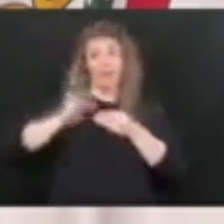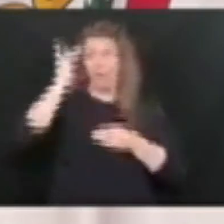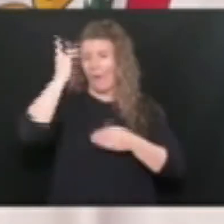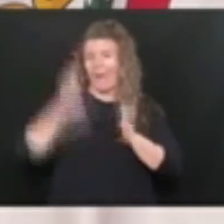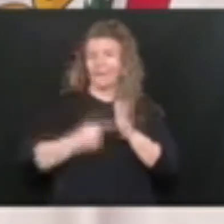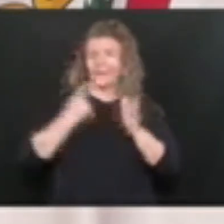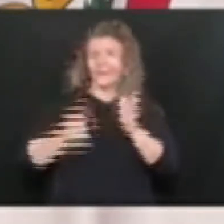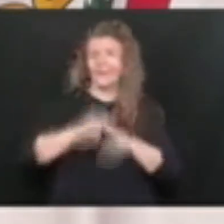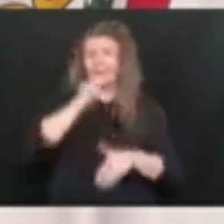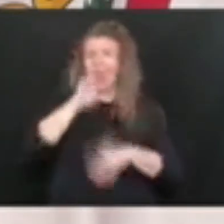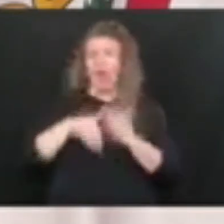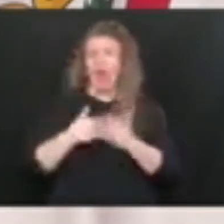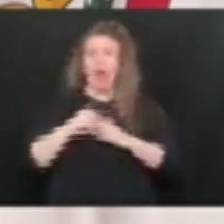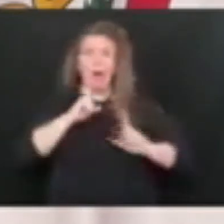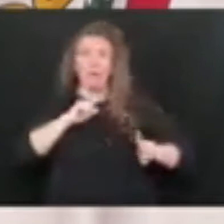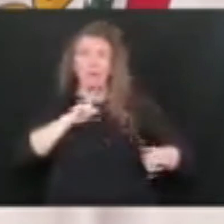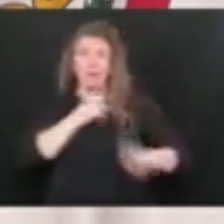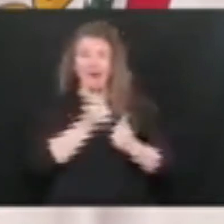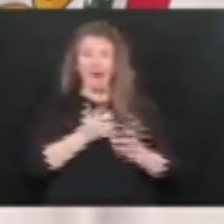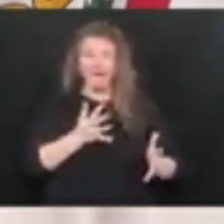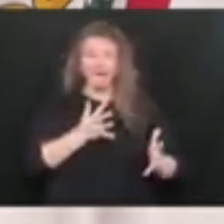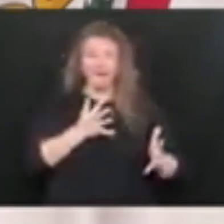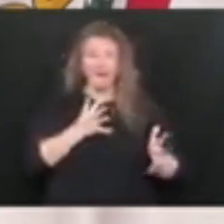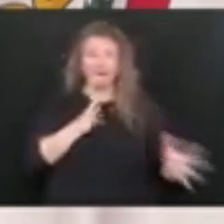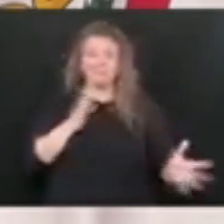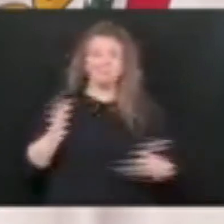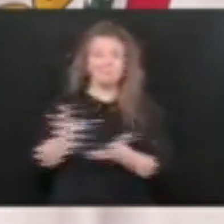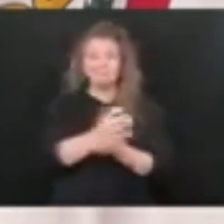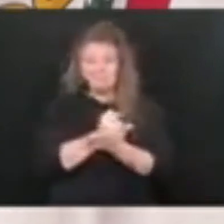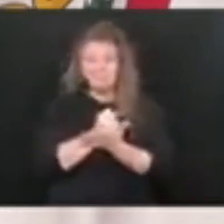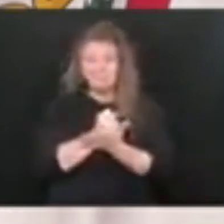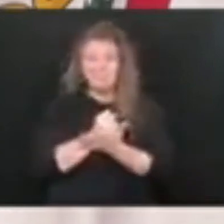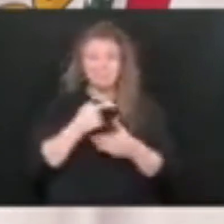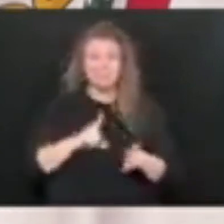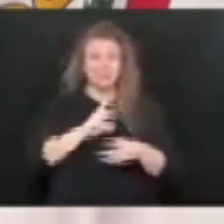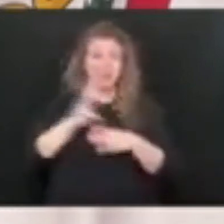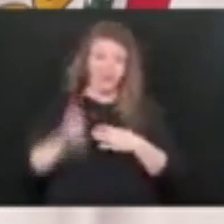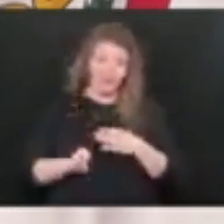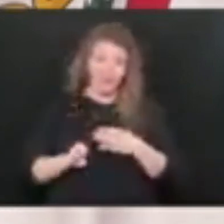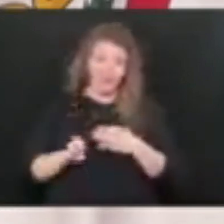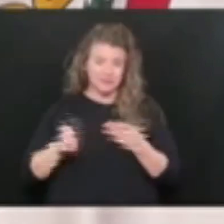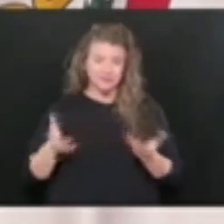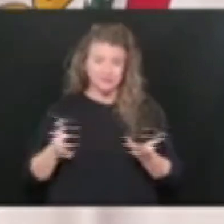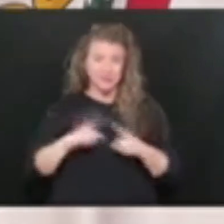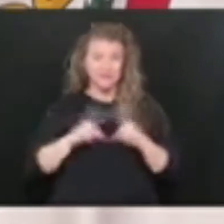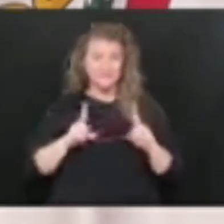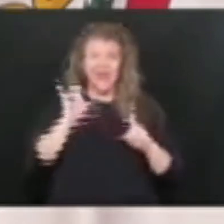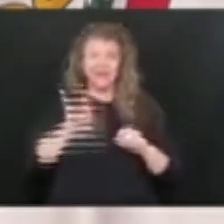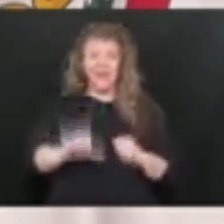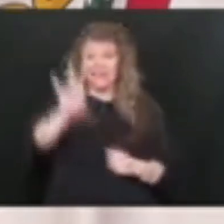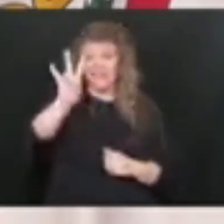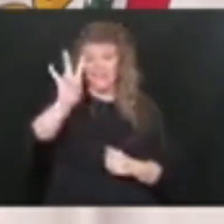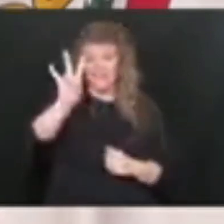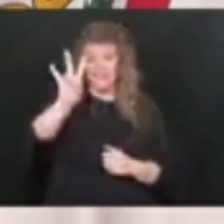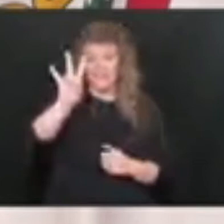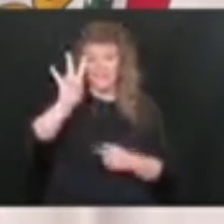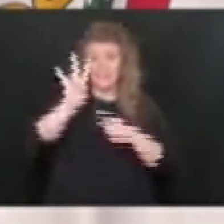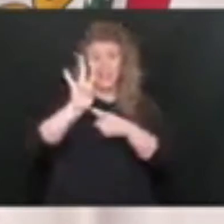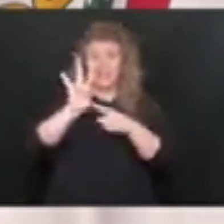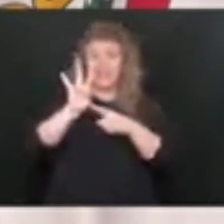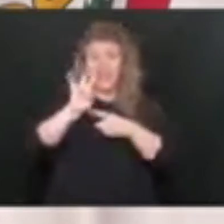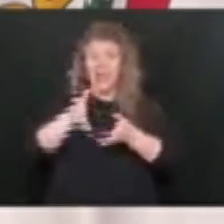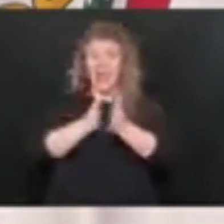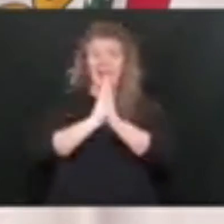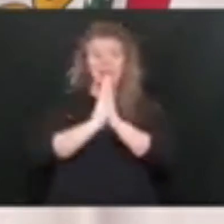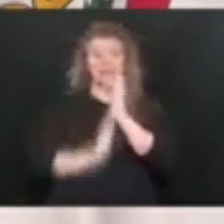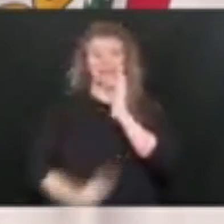get everything reported over the weekends, and so, but these 7, I ask